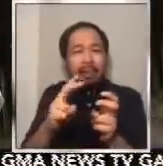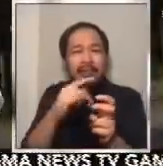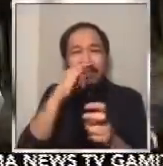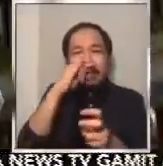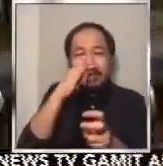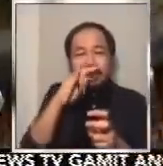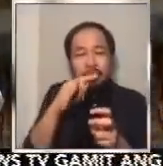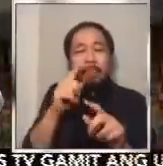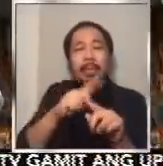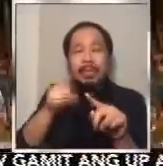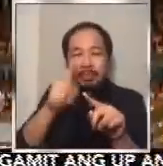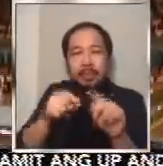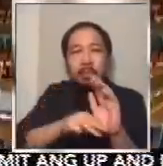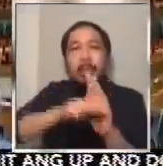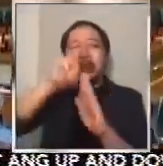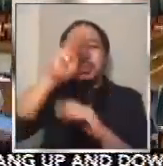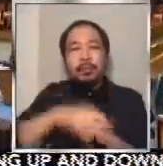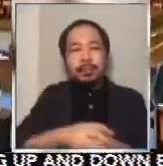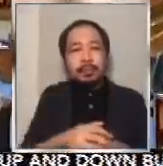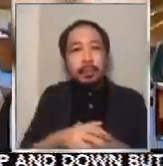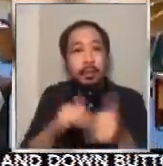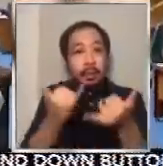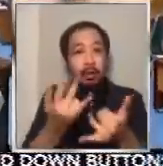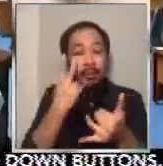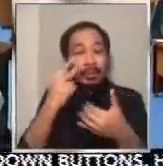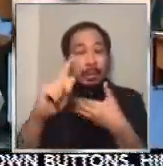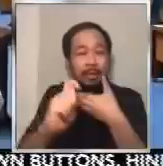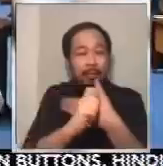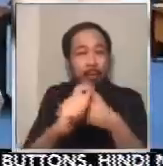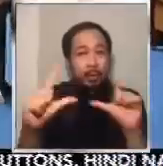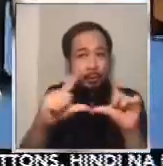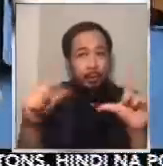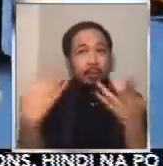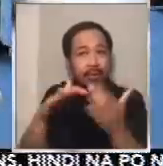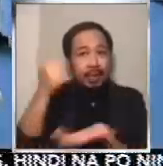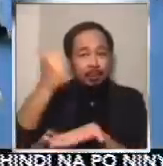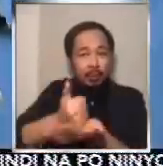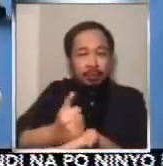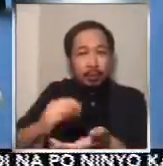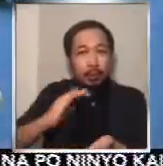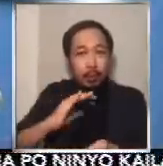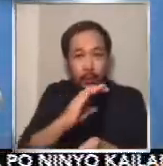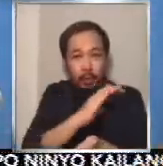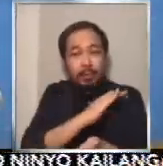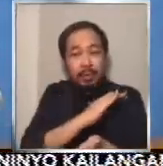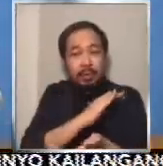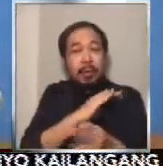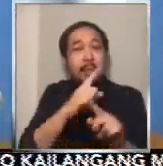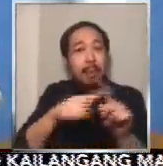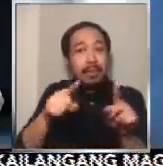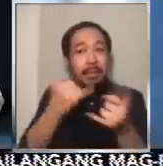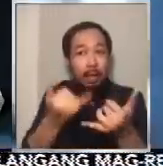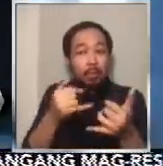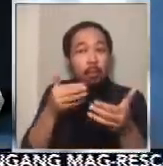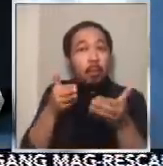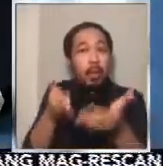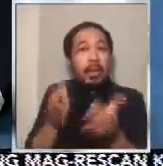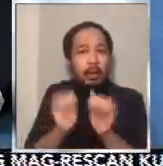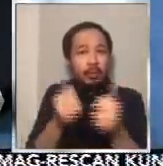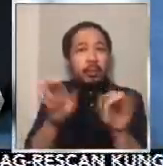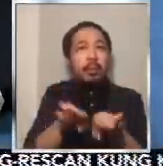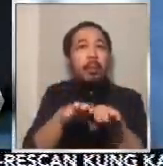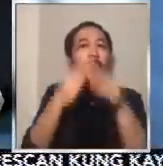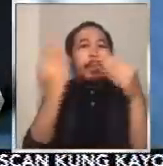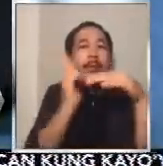panukala para sa provisional franchise, aprobado na ng Kamara bilang Committee of the Whole. Paraan sana para muling makapag-operate ang